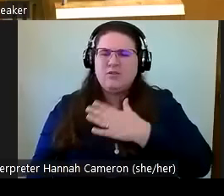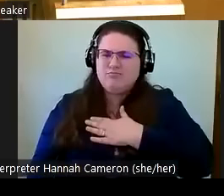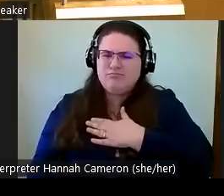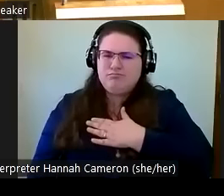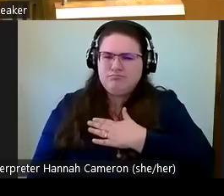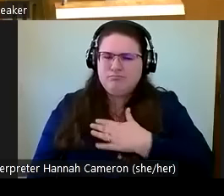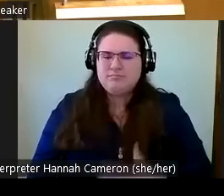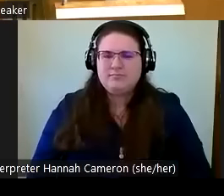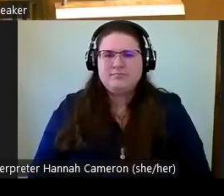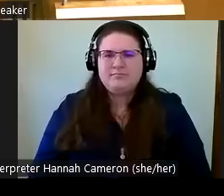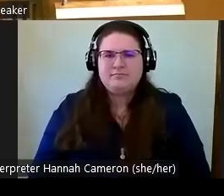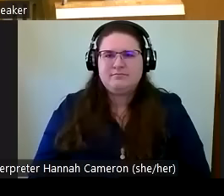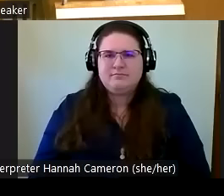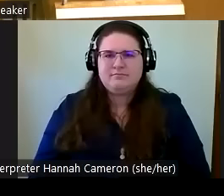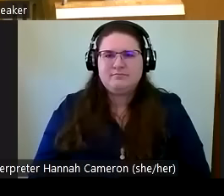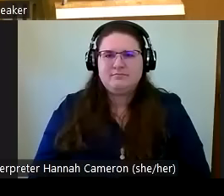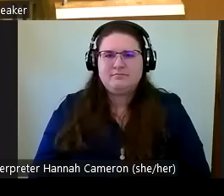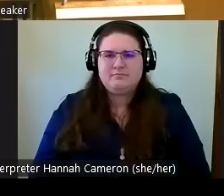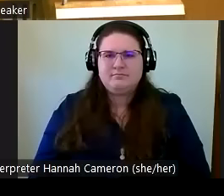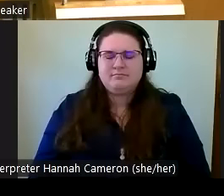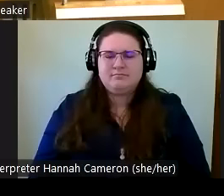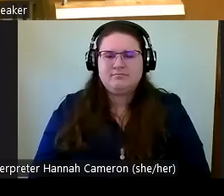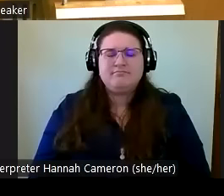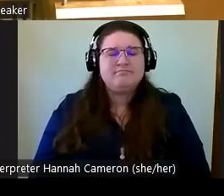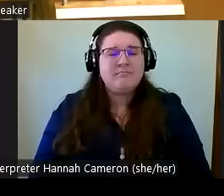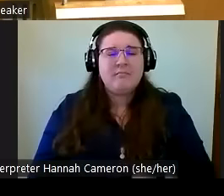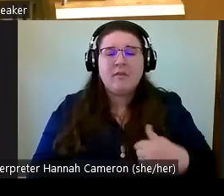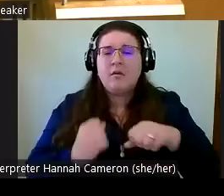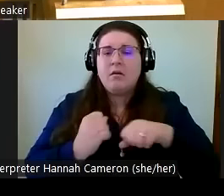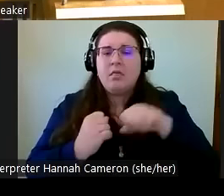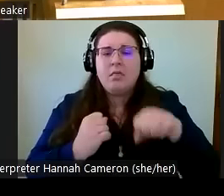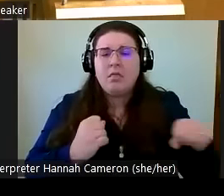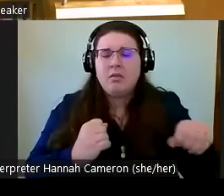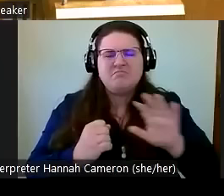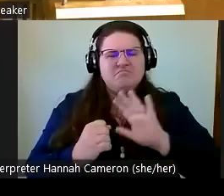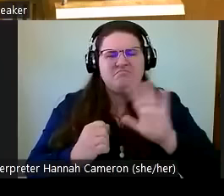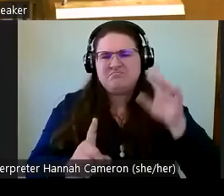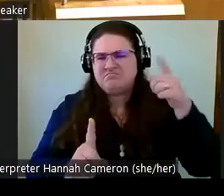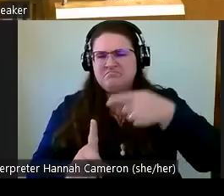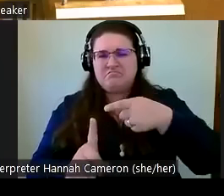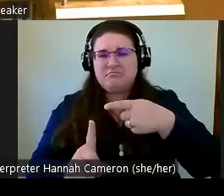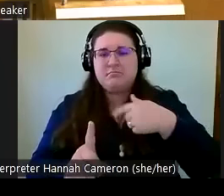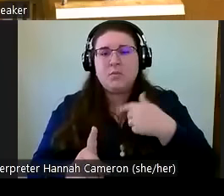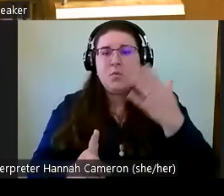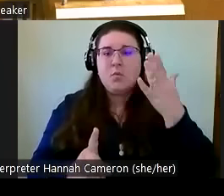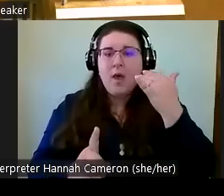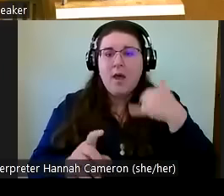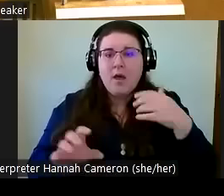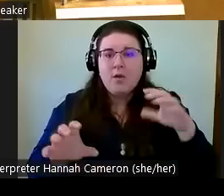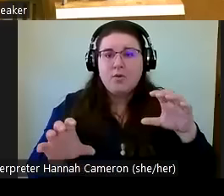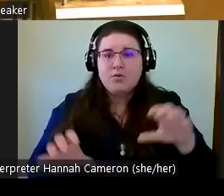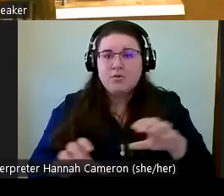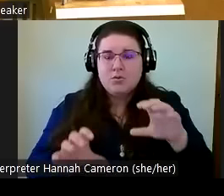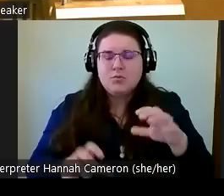I'm not going to bury the lead here. I am doing this because I have Lewy body